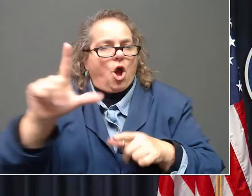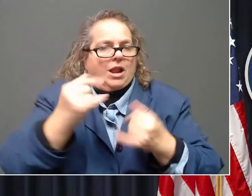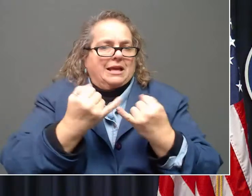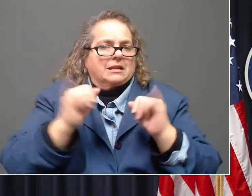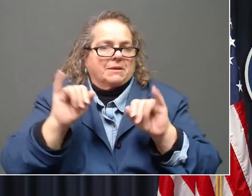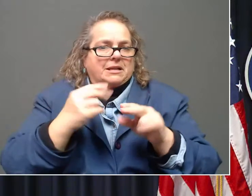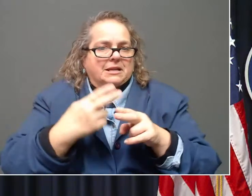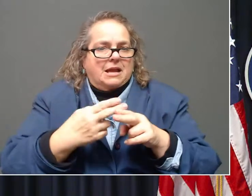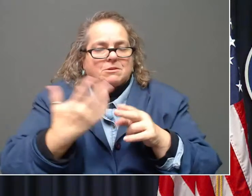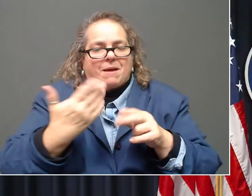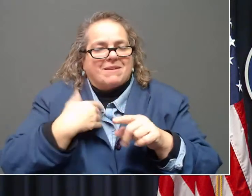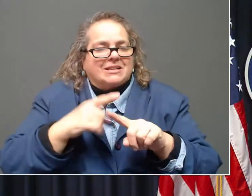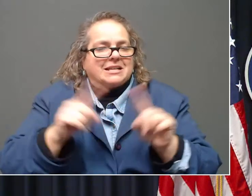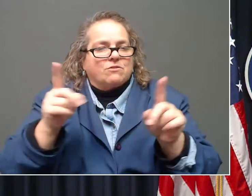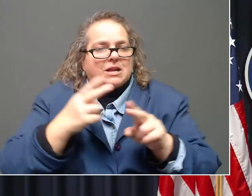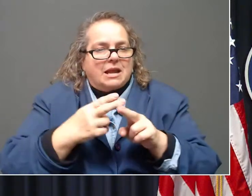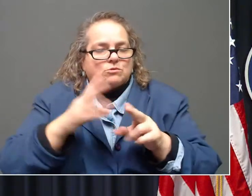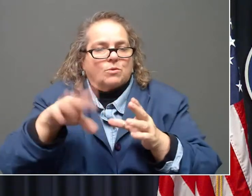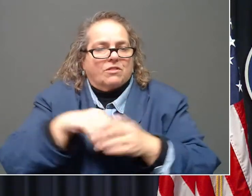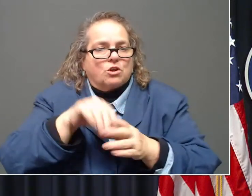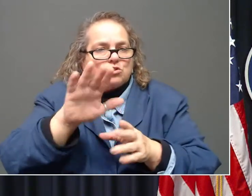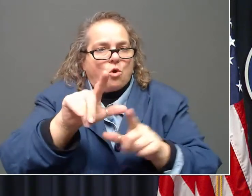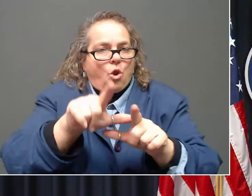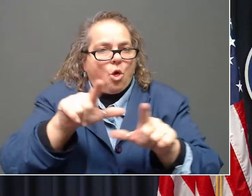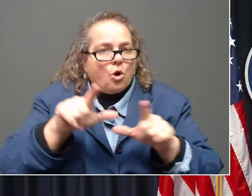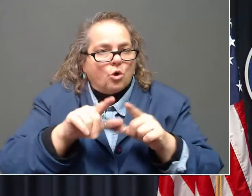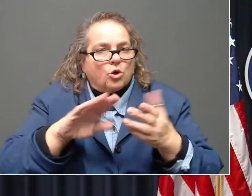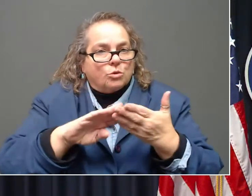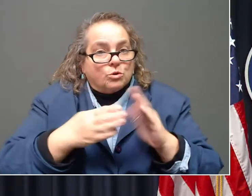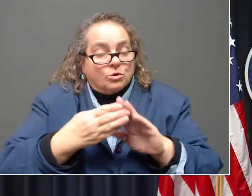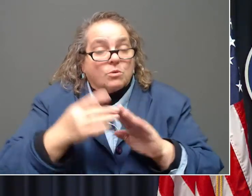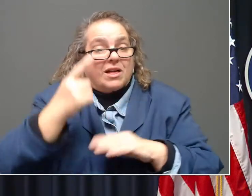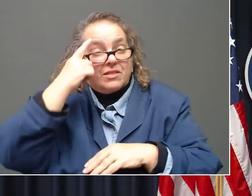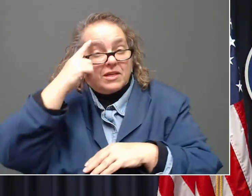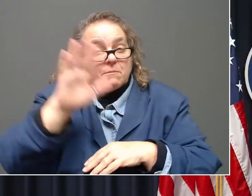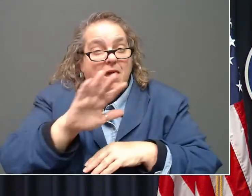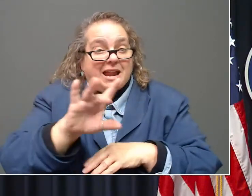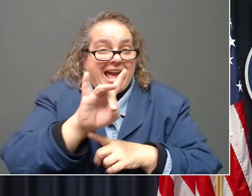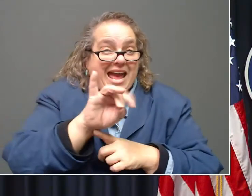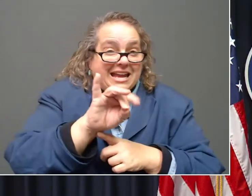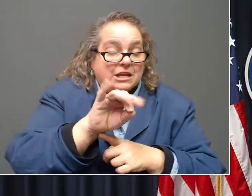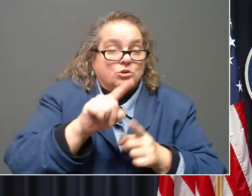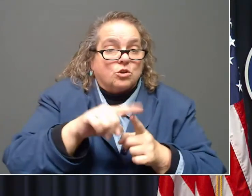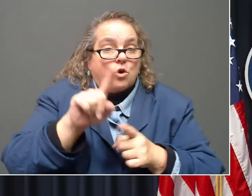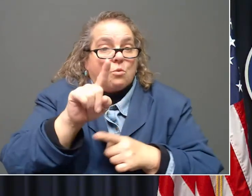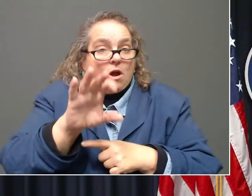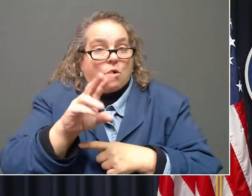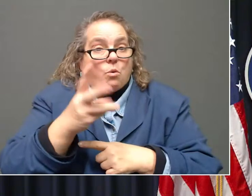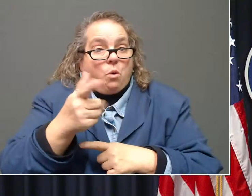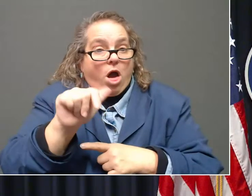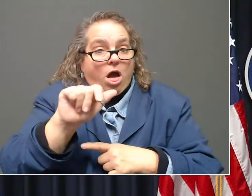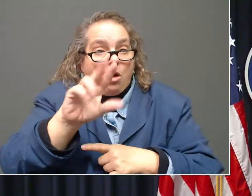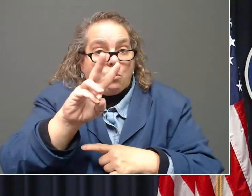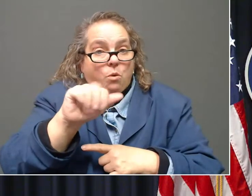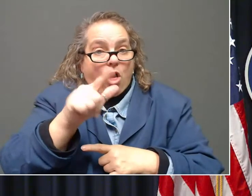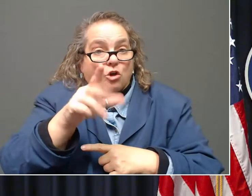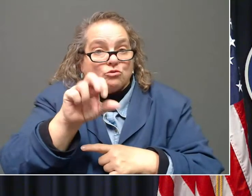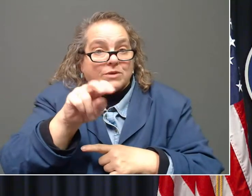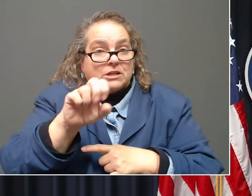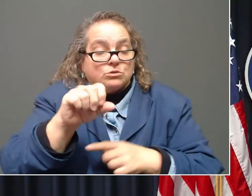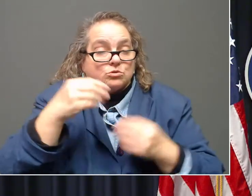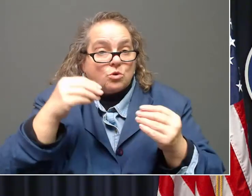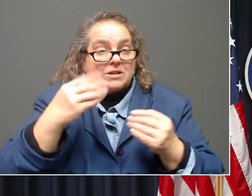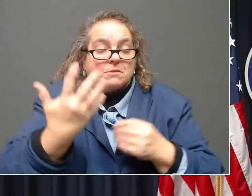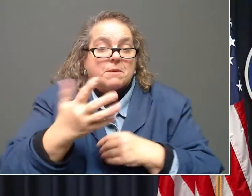nationwide. That's going to total up to about 13 to 13,500 doses for the state of Kentucky. The